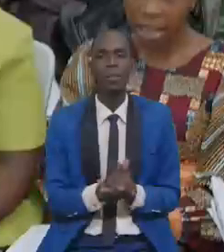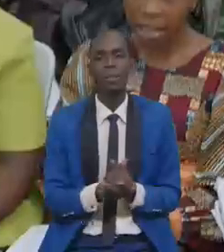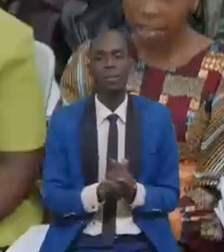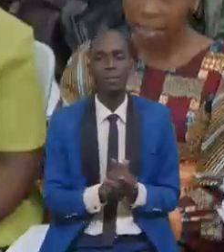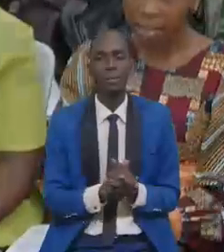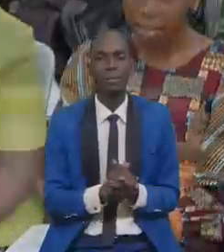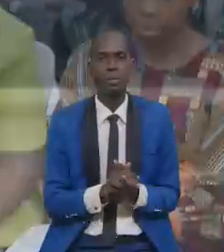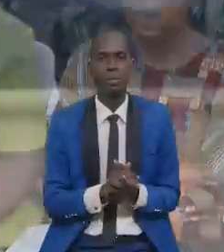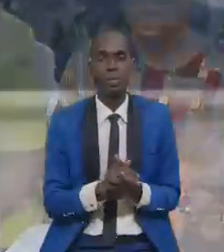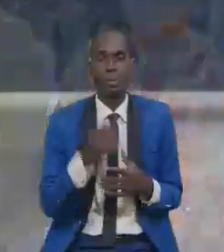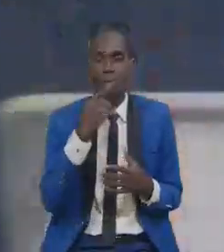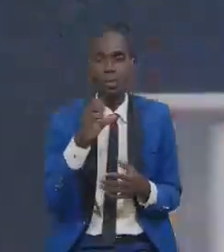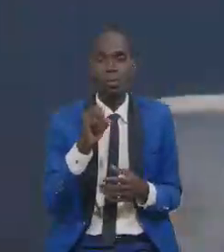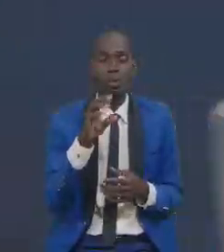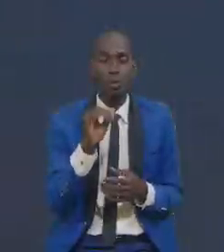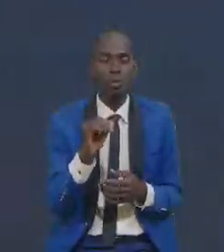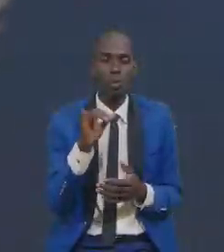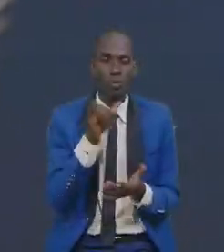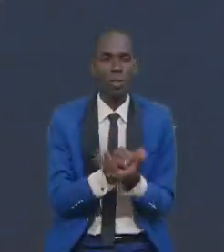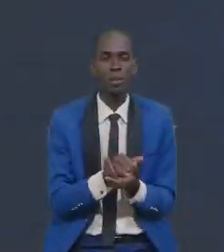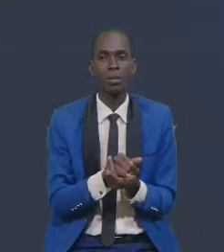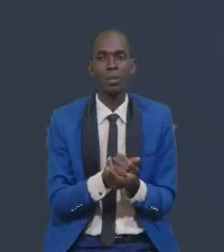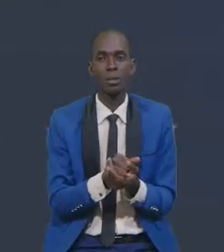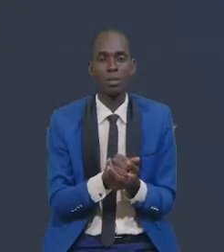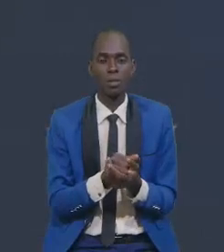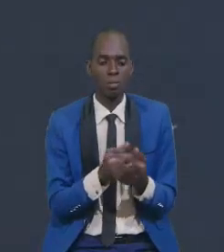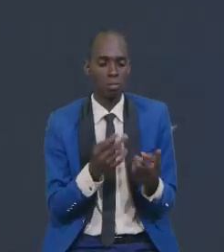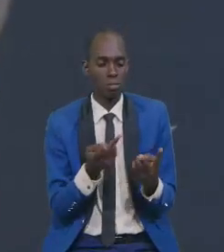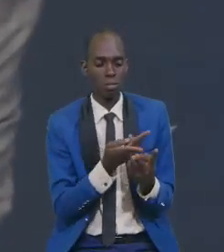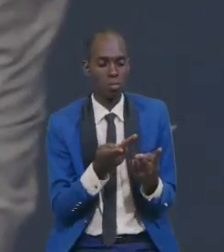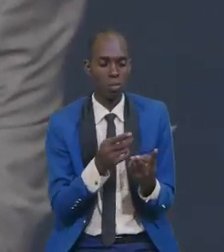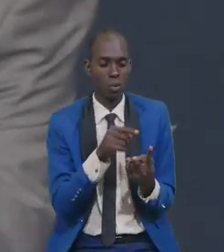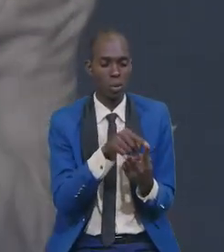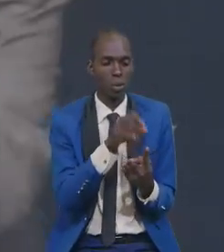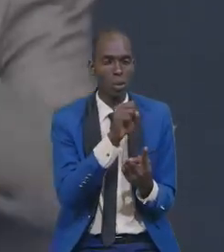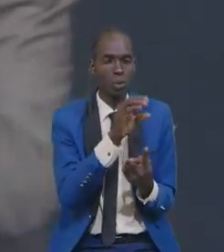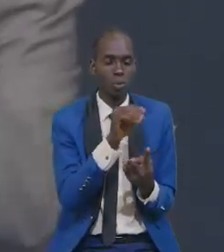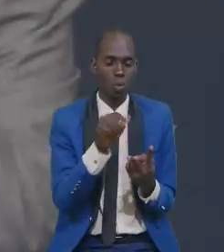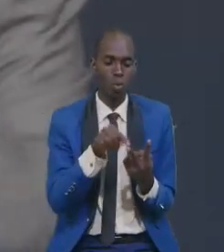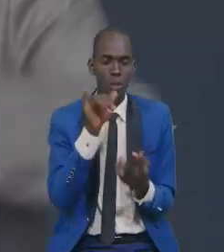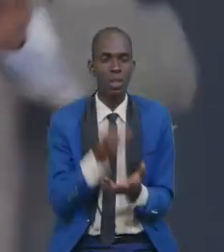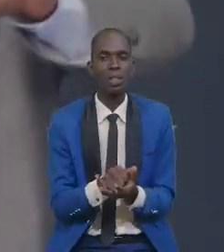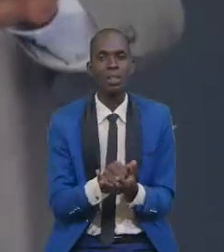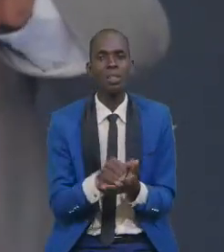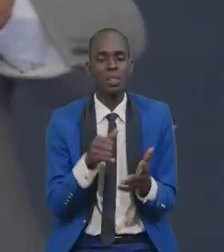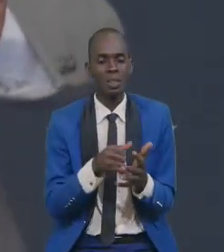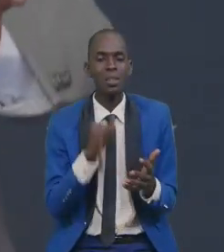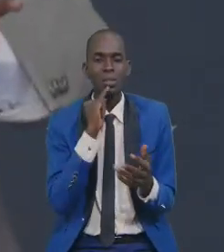said, so that. Those two words, so that. is a